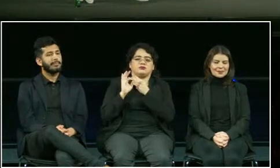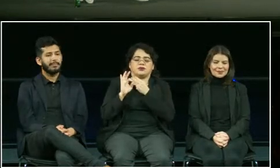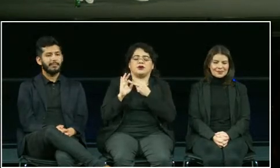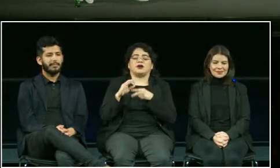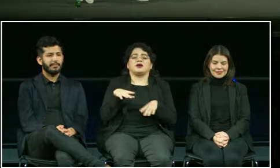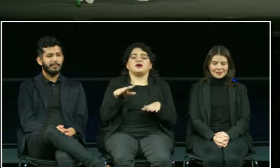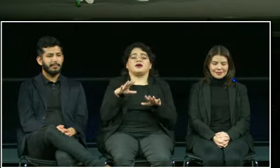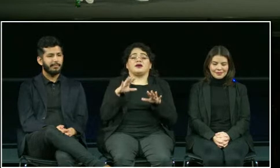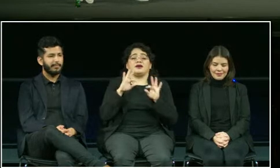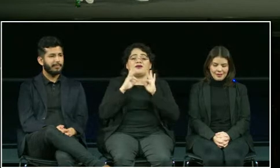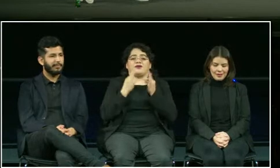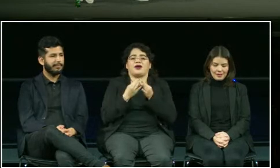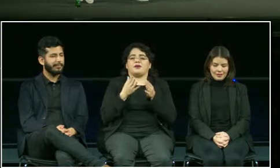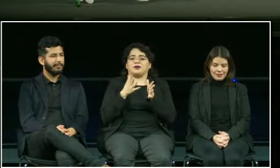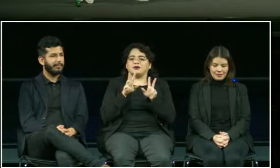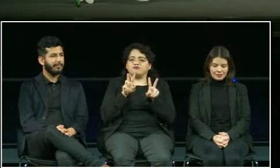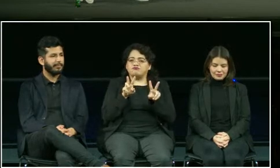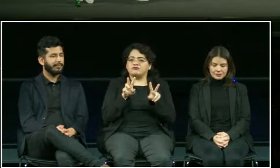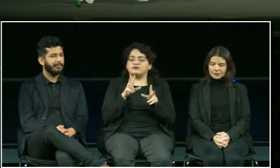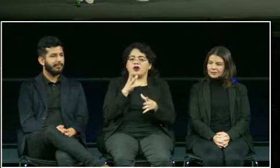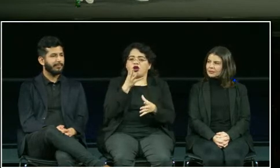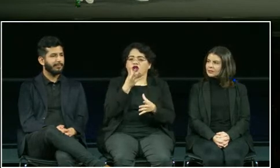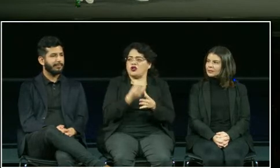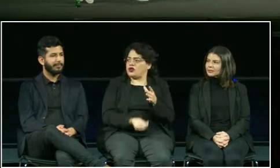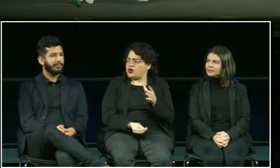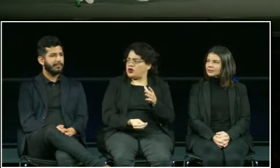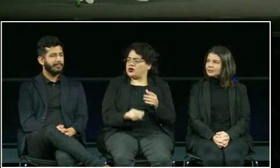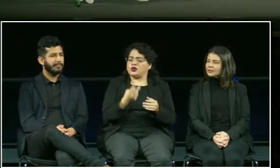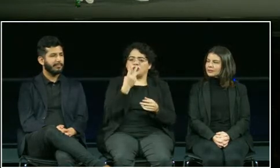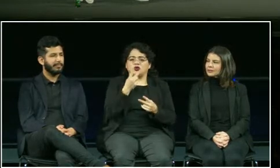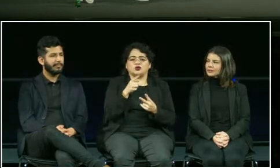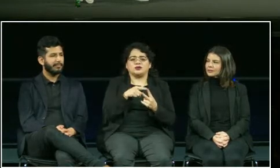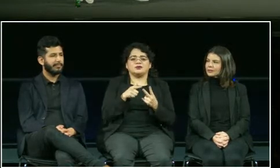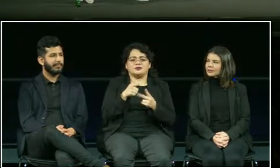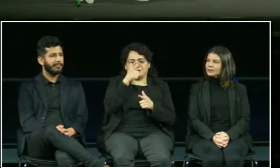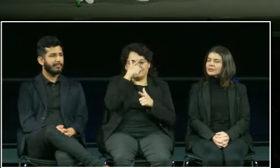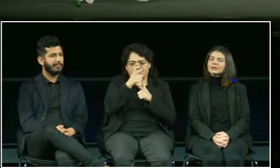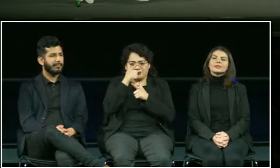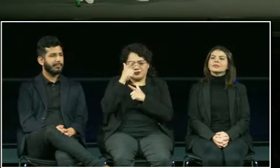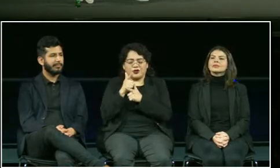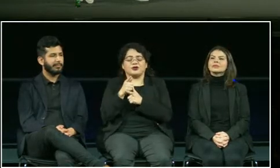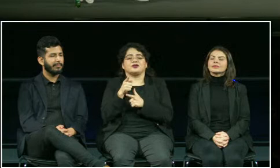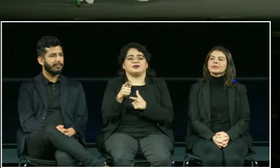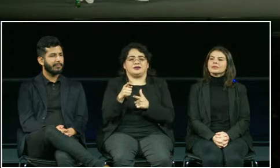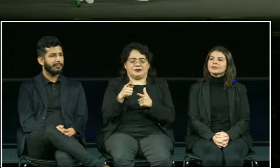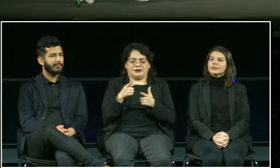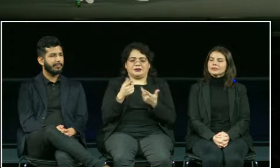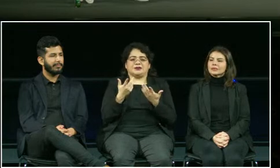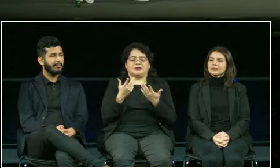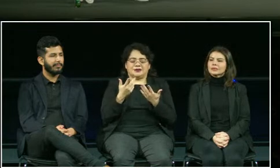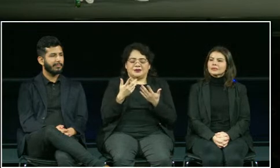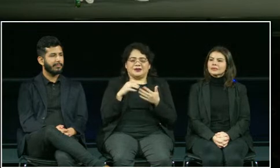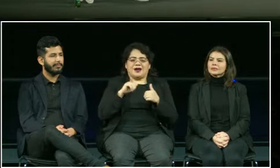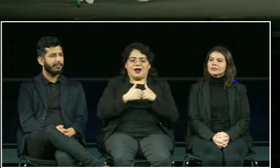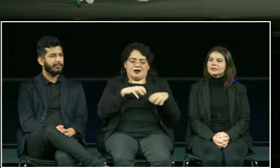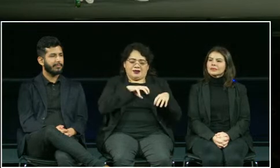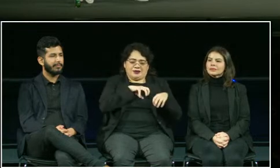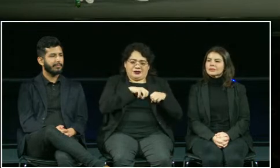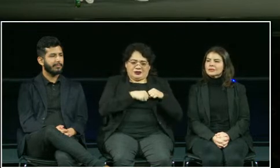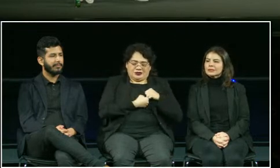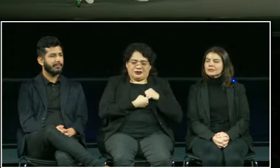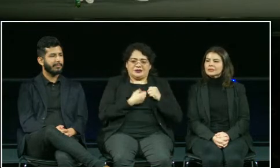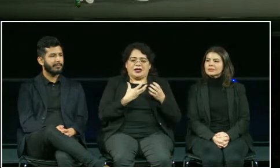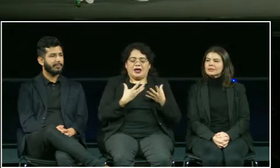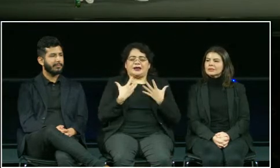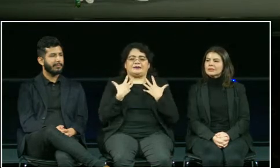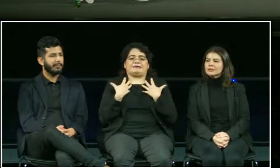follows loss in a touching and humorous way between two siblings dealing with grief and reconciliation in the